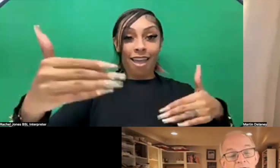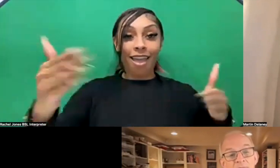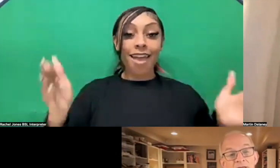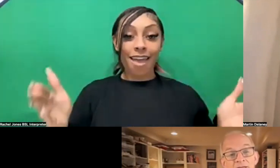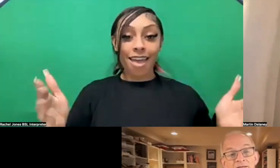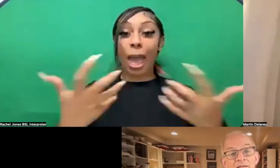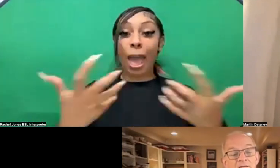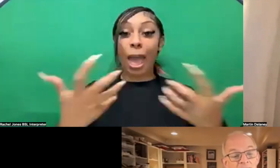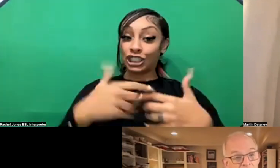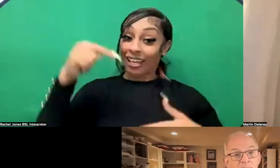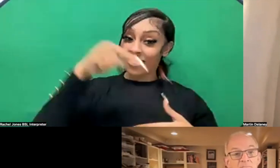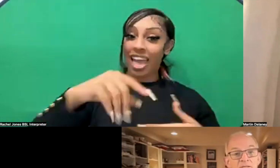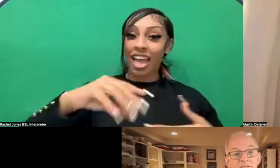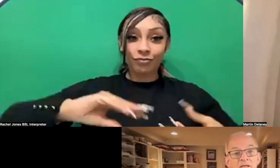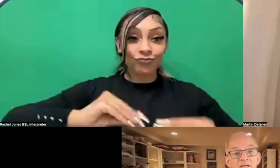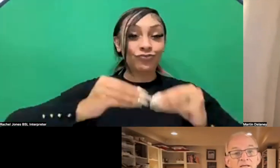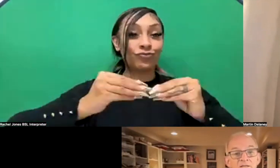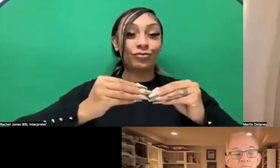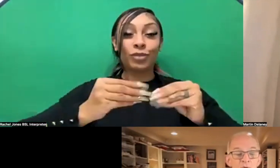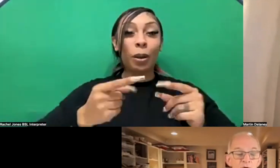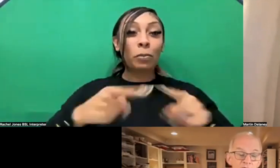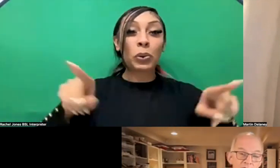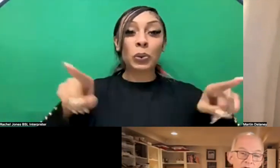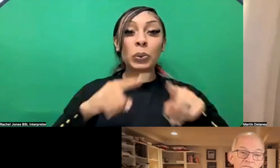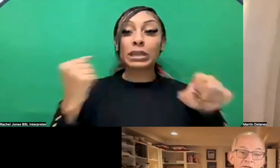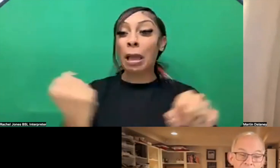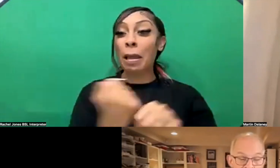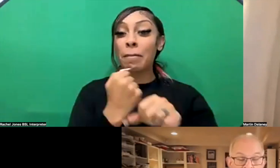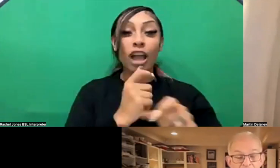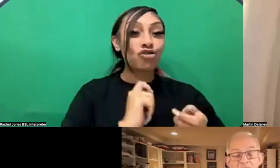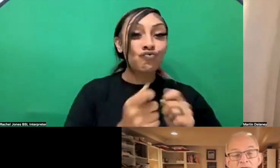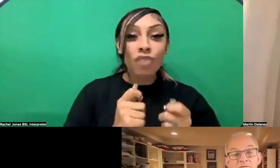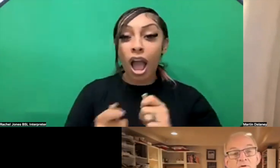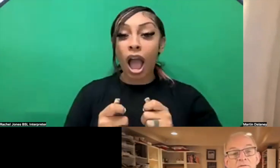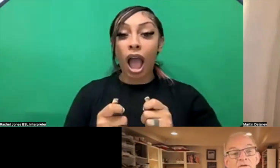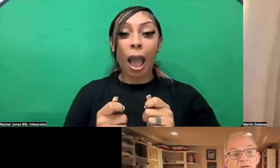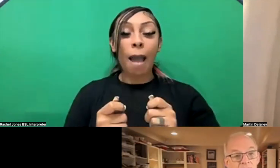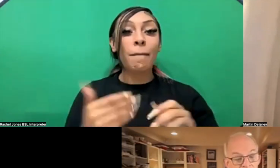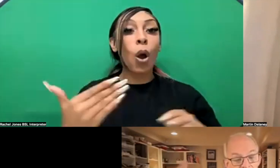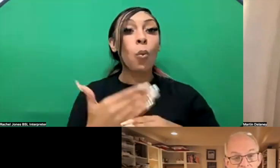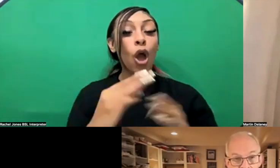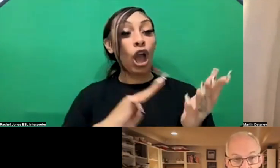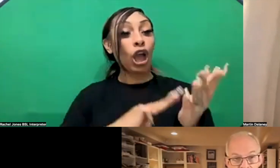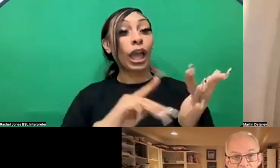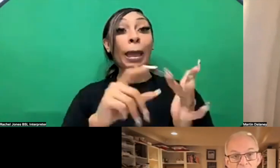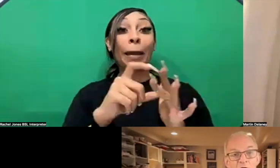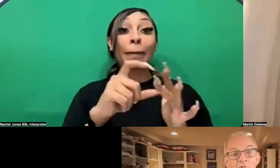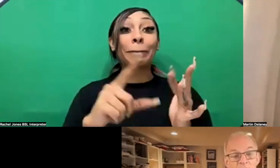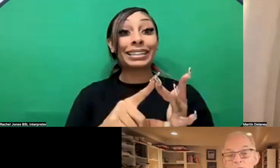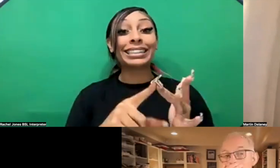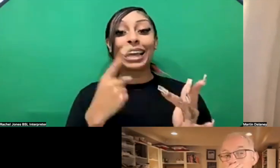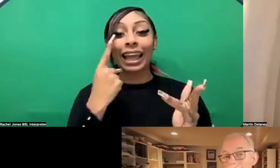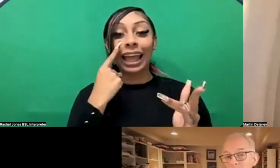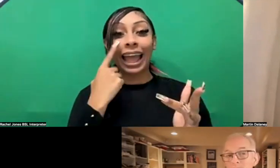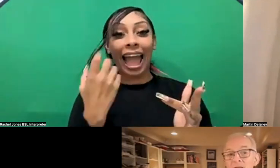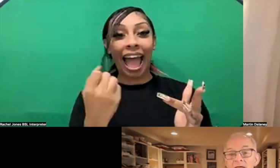music making. It could make drum beats. It could work via the MIDI standard with synthesizers that you already